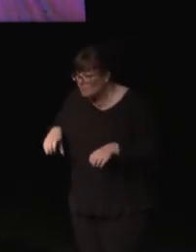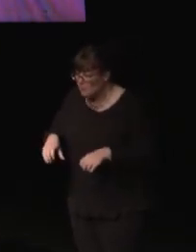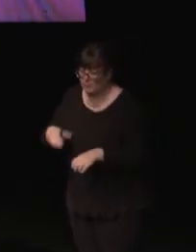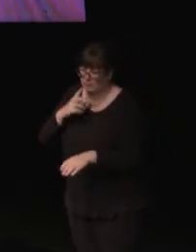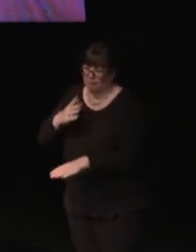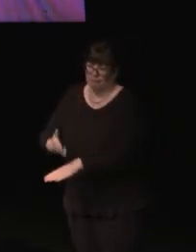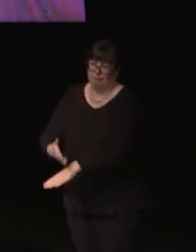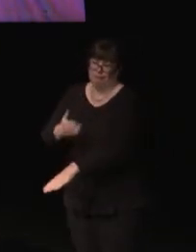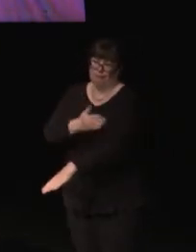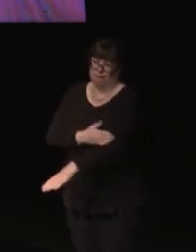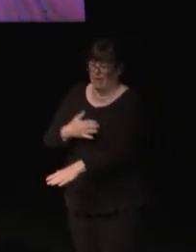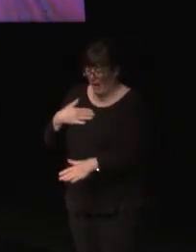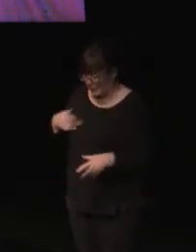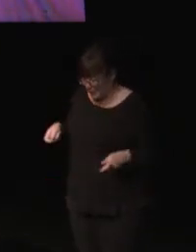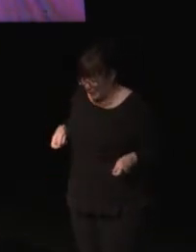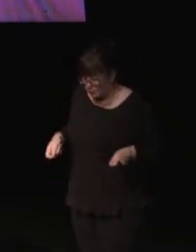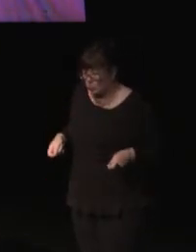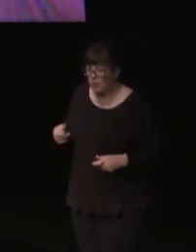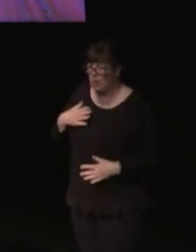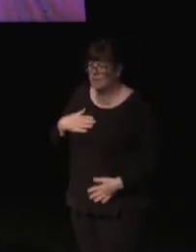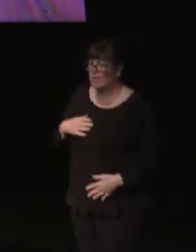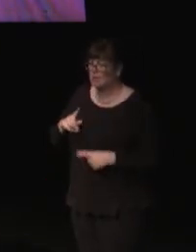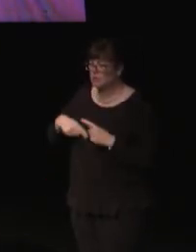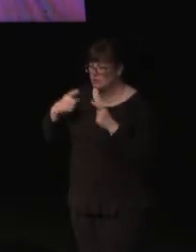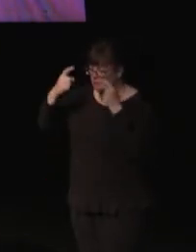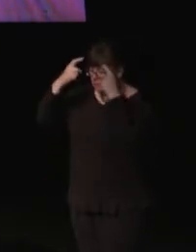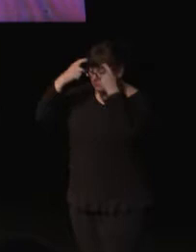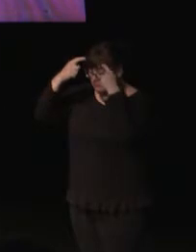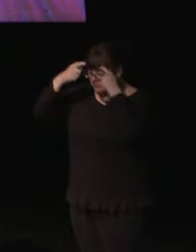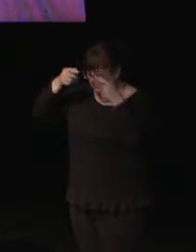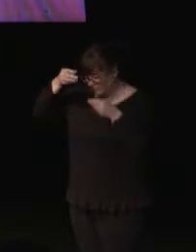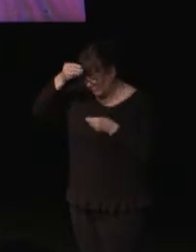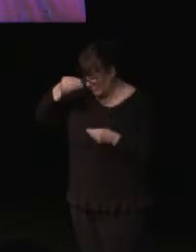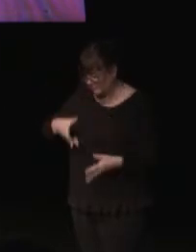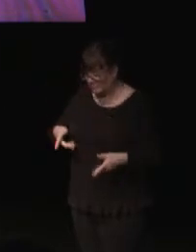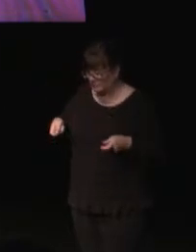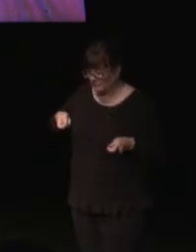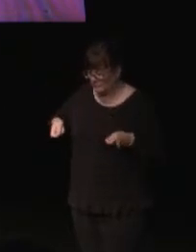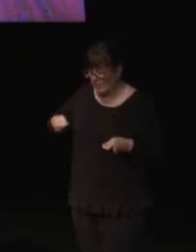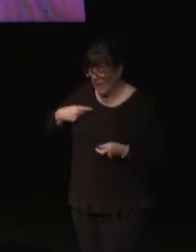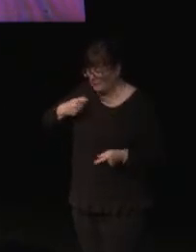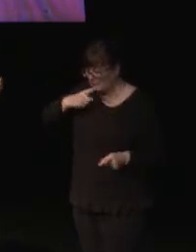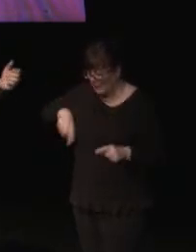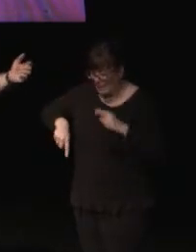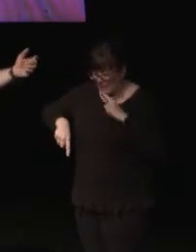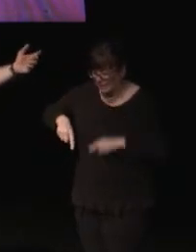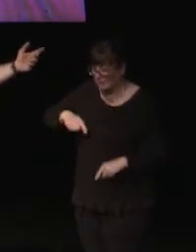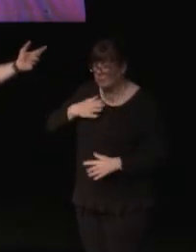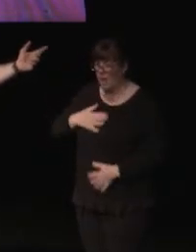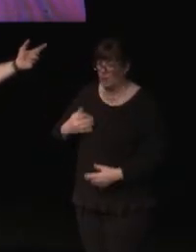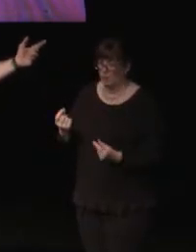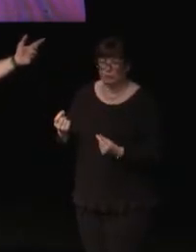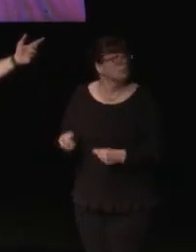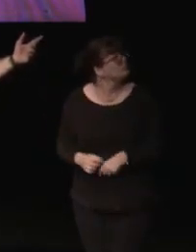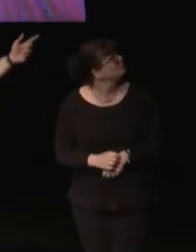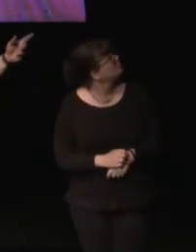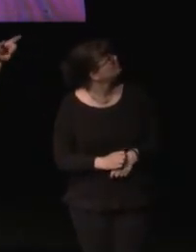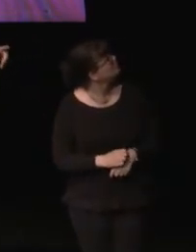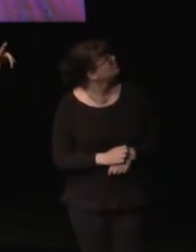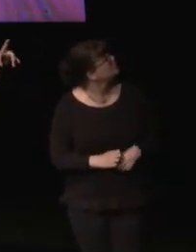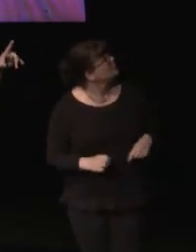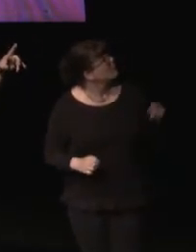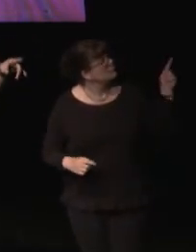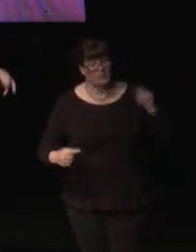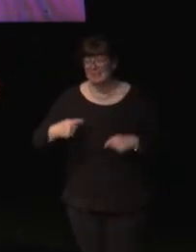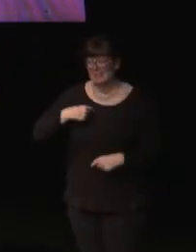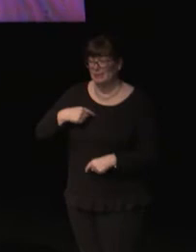they have control over their body just by, mentally telling it should be doing something. So this is me actually